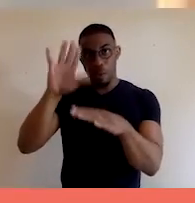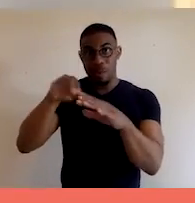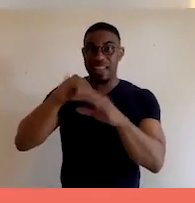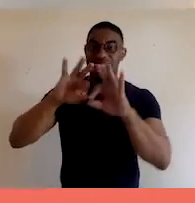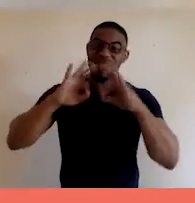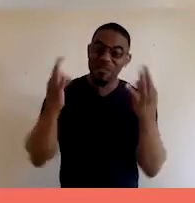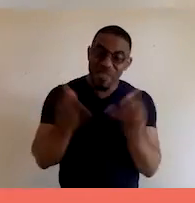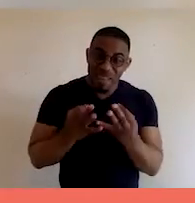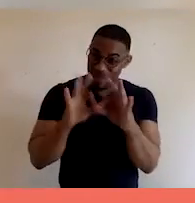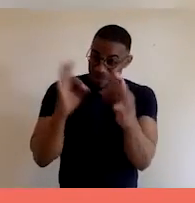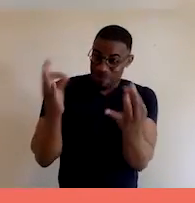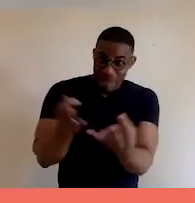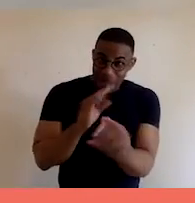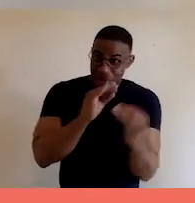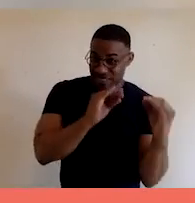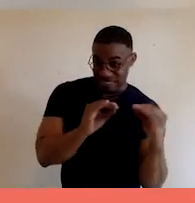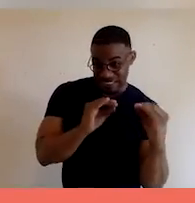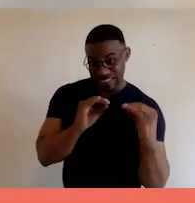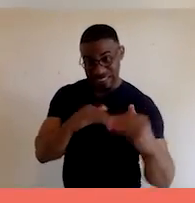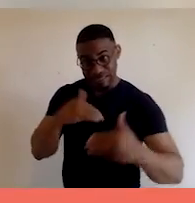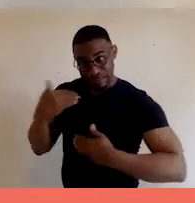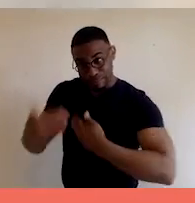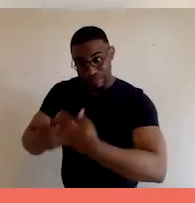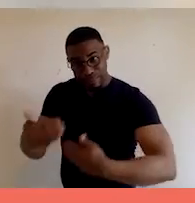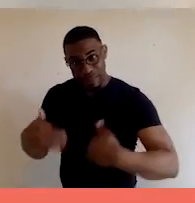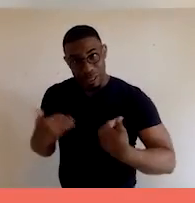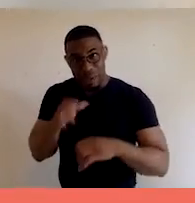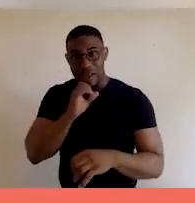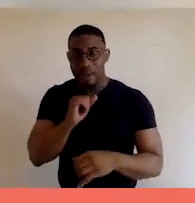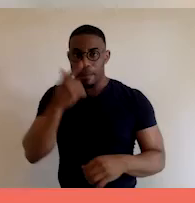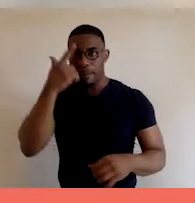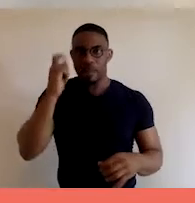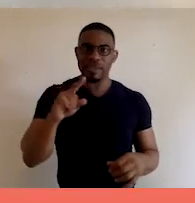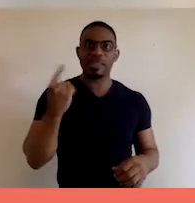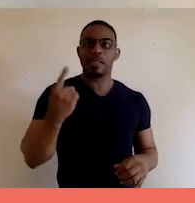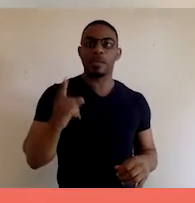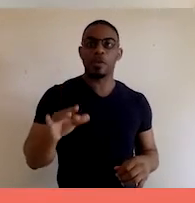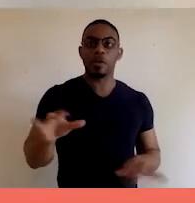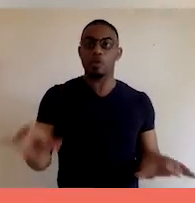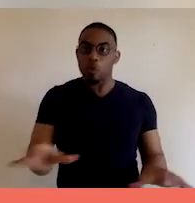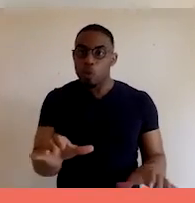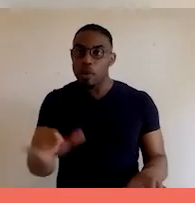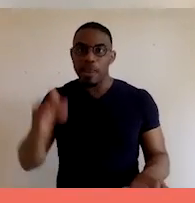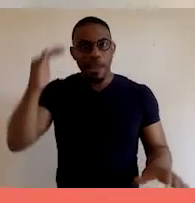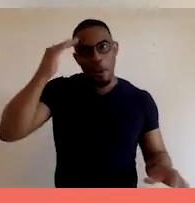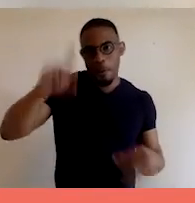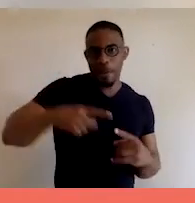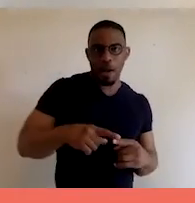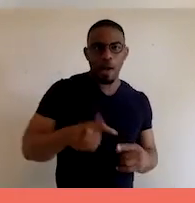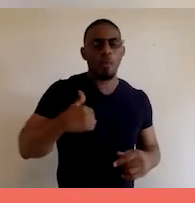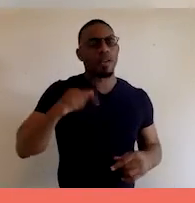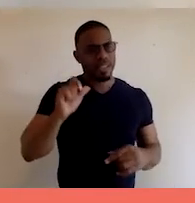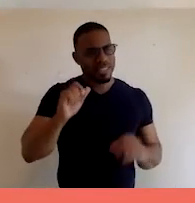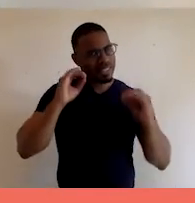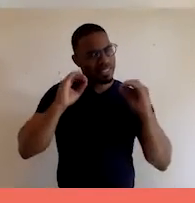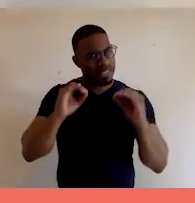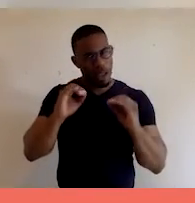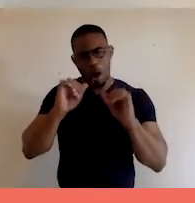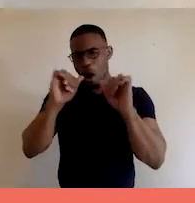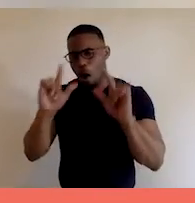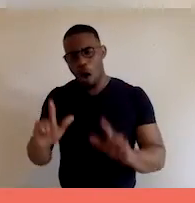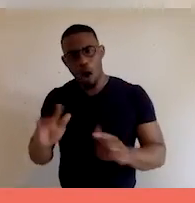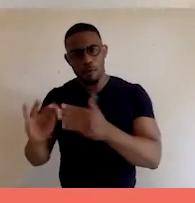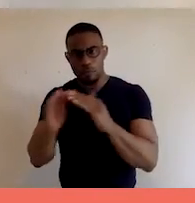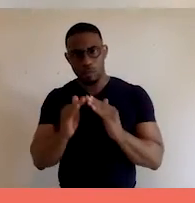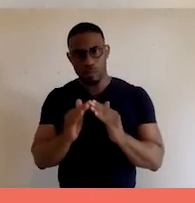family. The families are teaching this to their children at younger ages because this is something they're doing and they know about. We need to educate all of